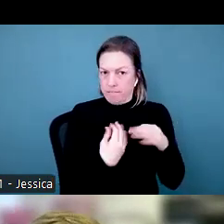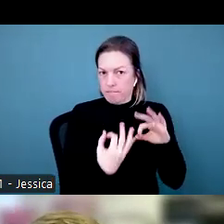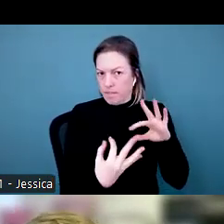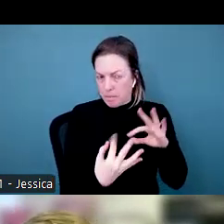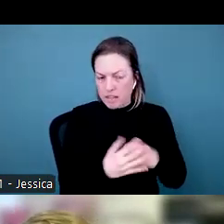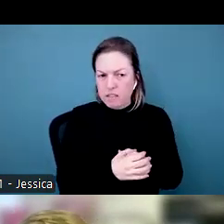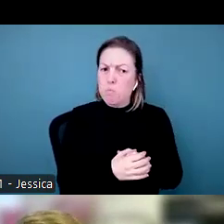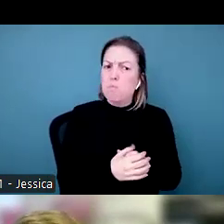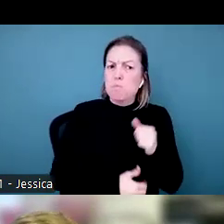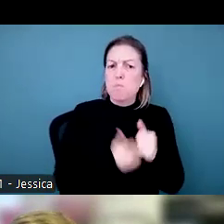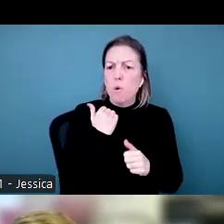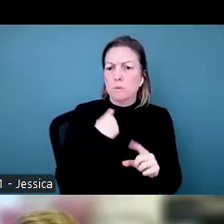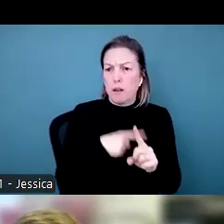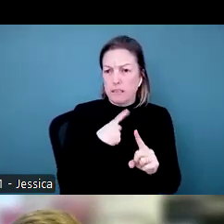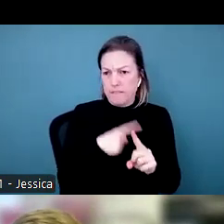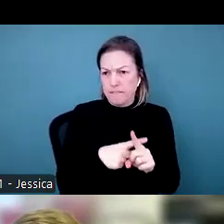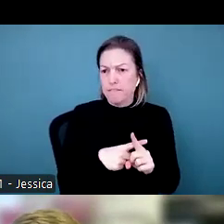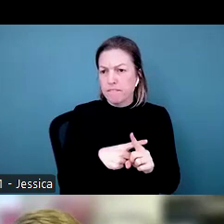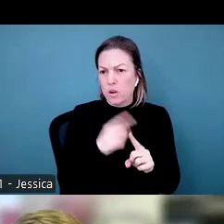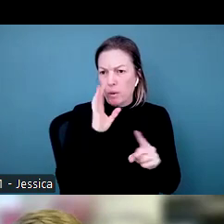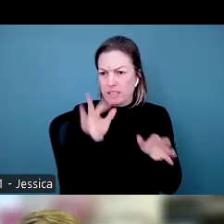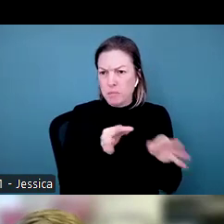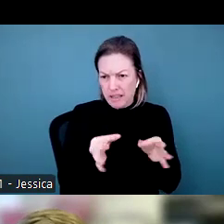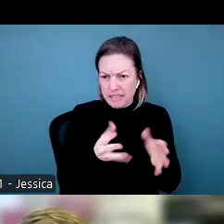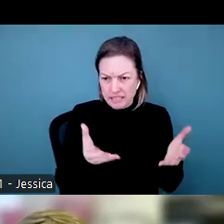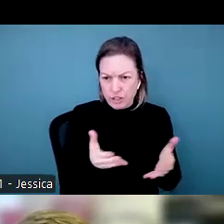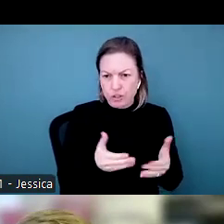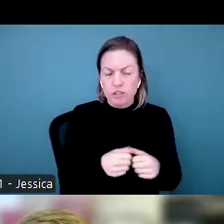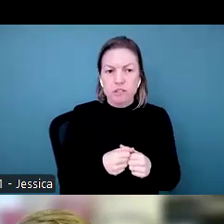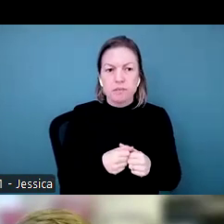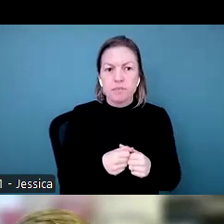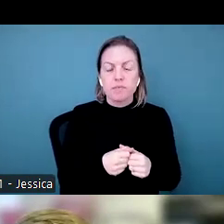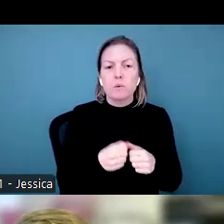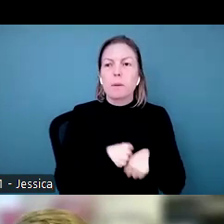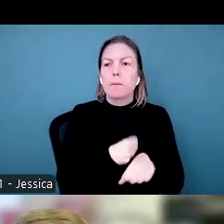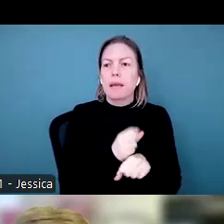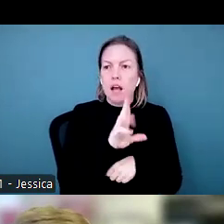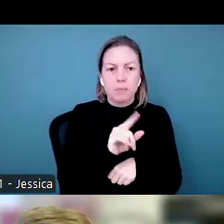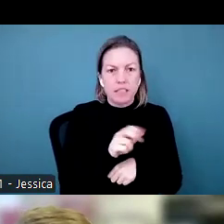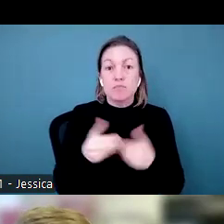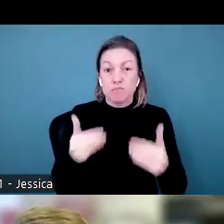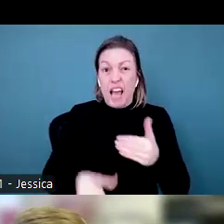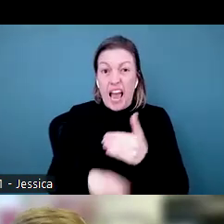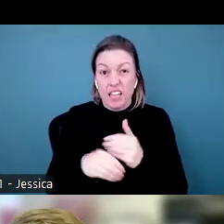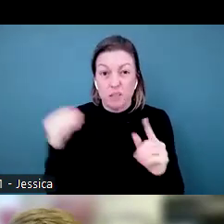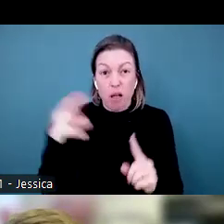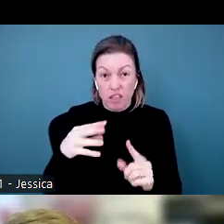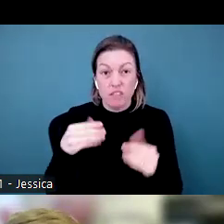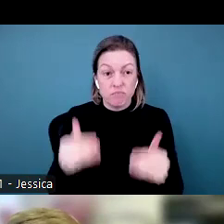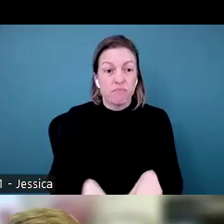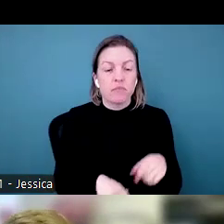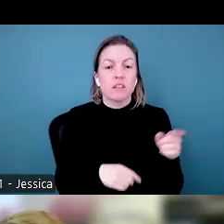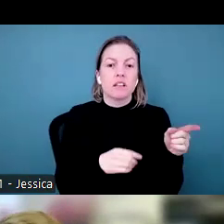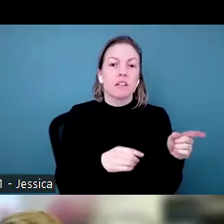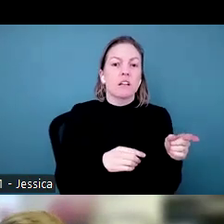generally positive, and I'll go through a little bit of those here. We made updates to the content before they were made into the videos for